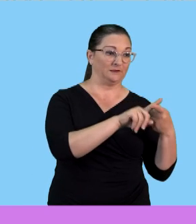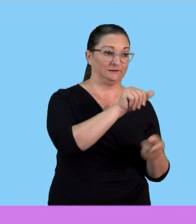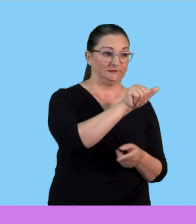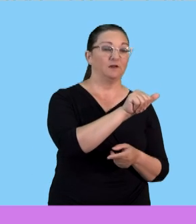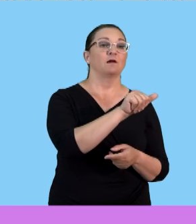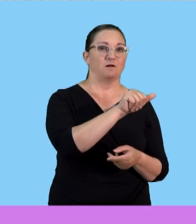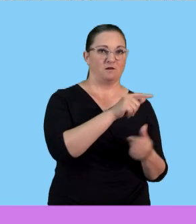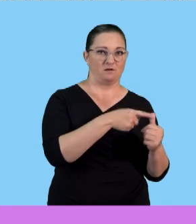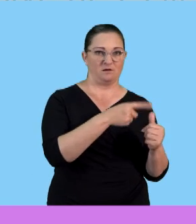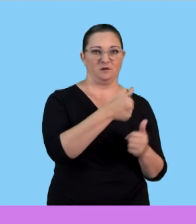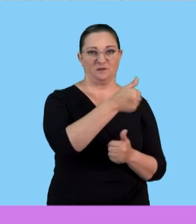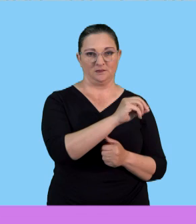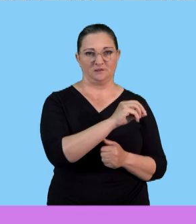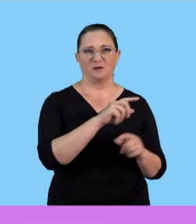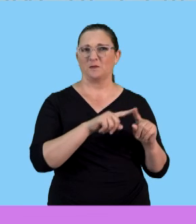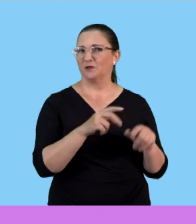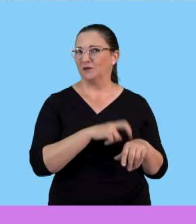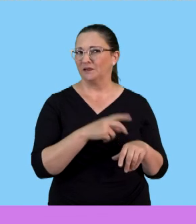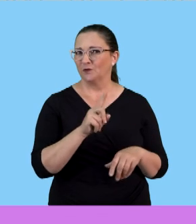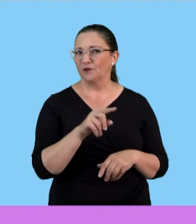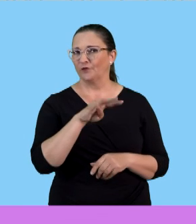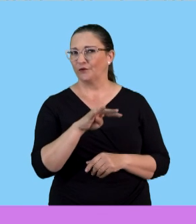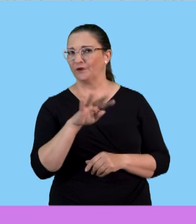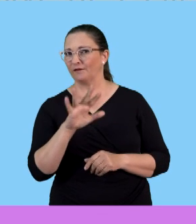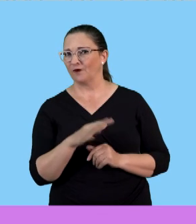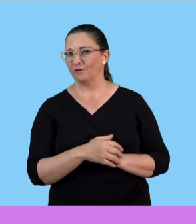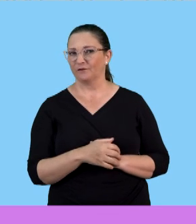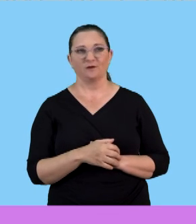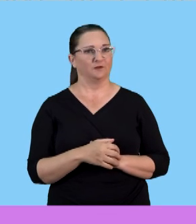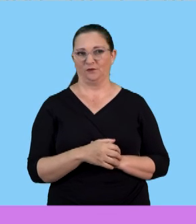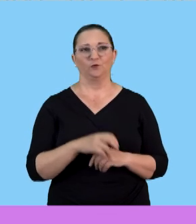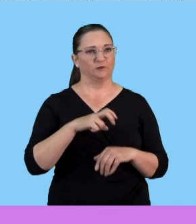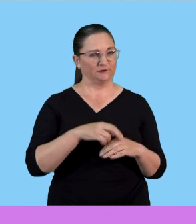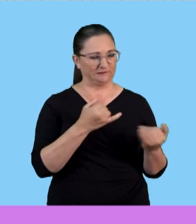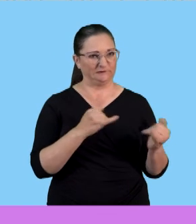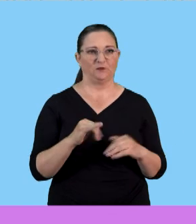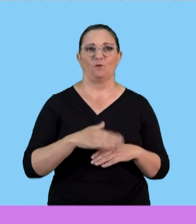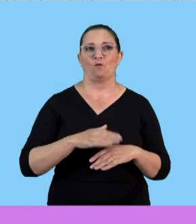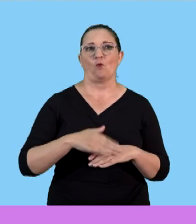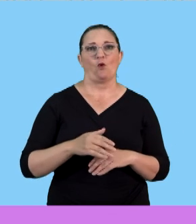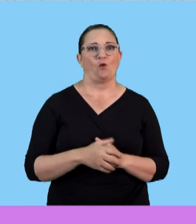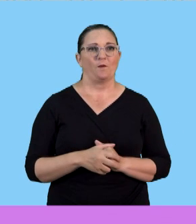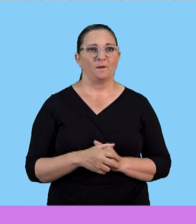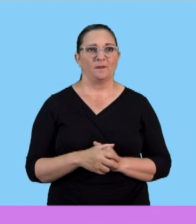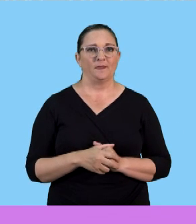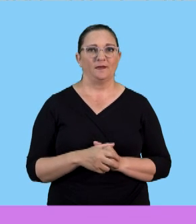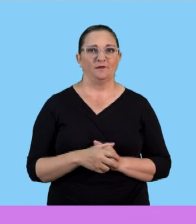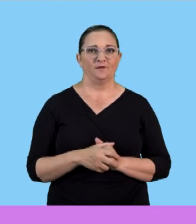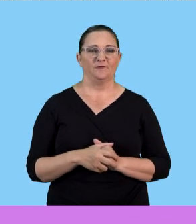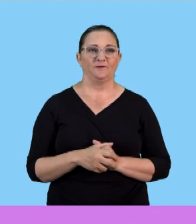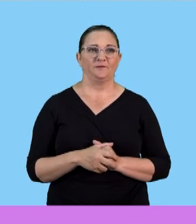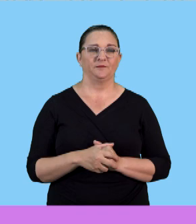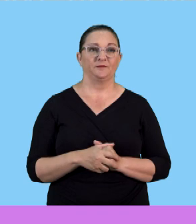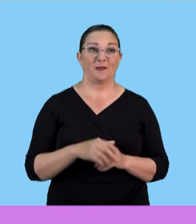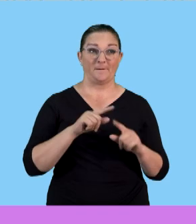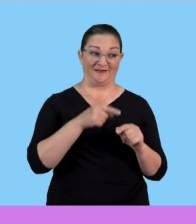So we need 45. So it means we must still continue going towards the